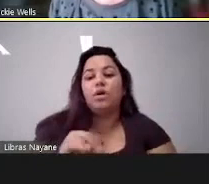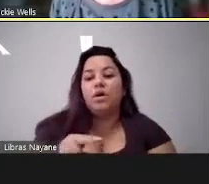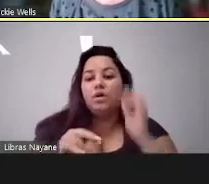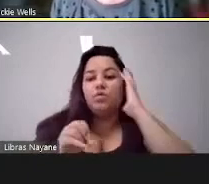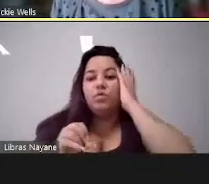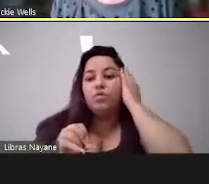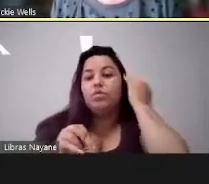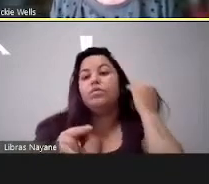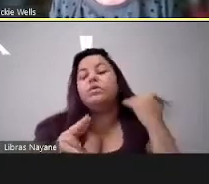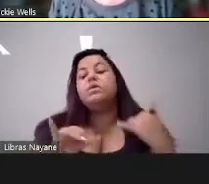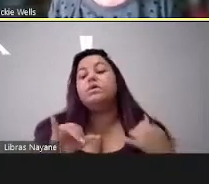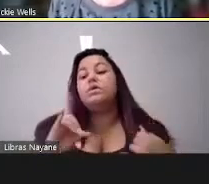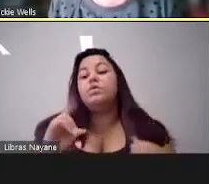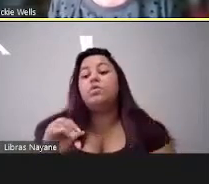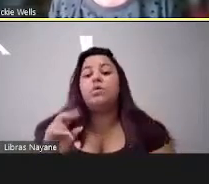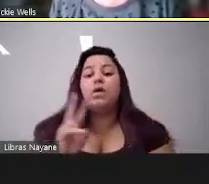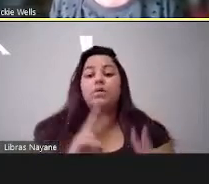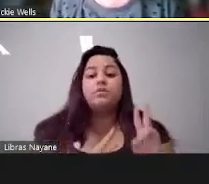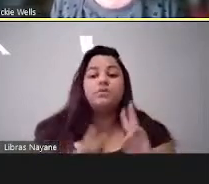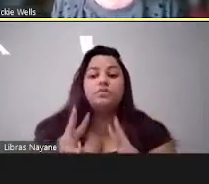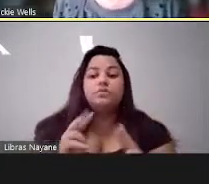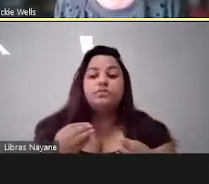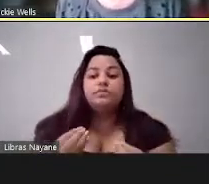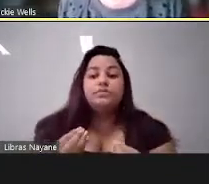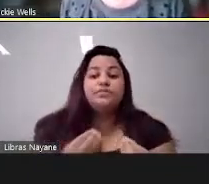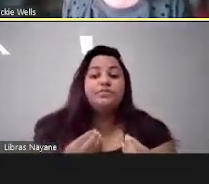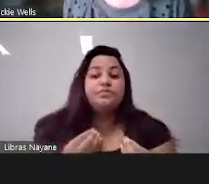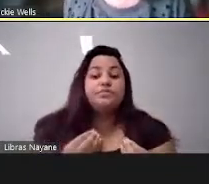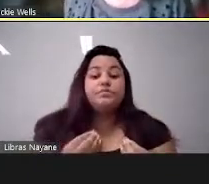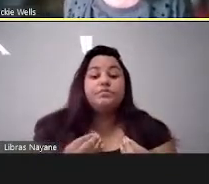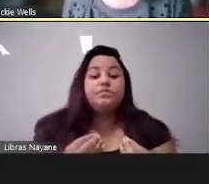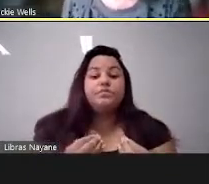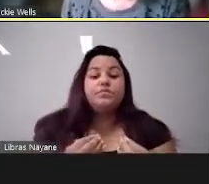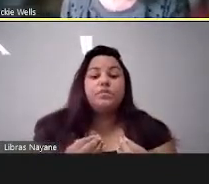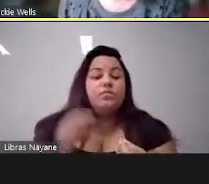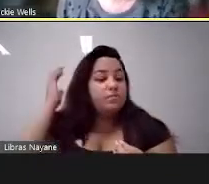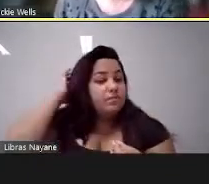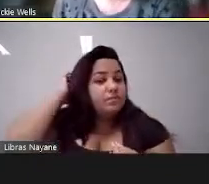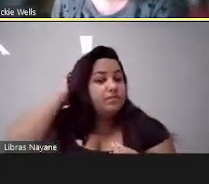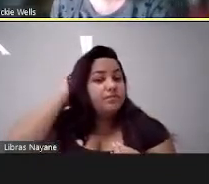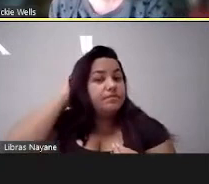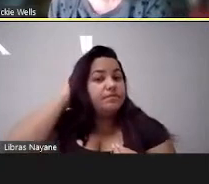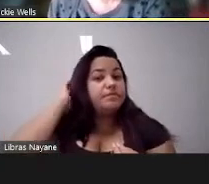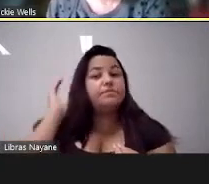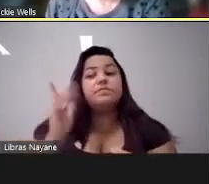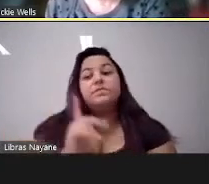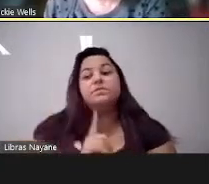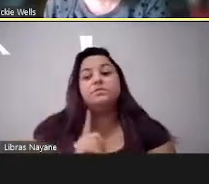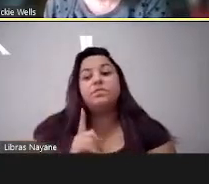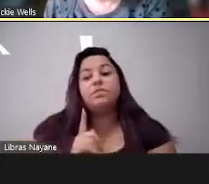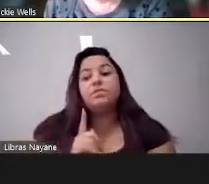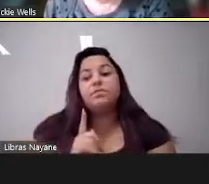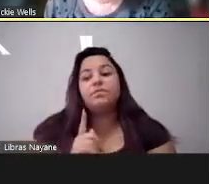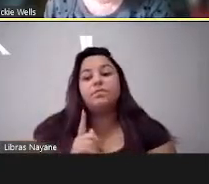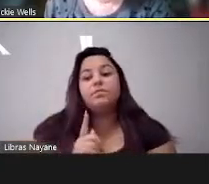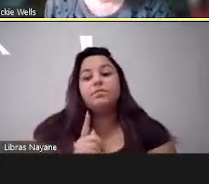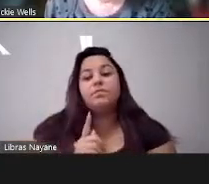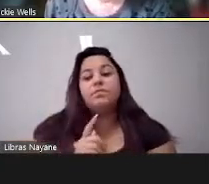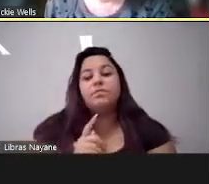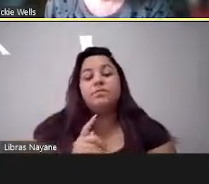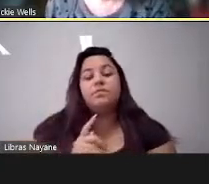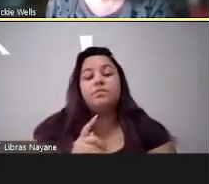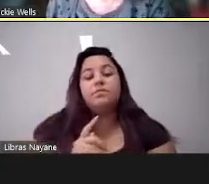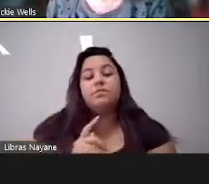But as I hope I've shown, there are a number of features of the UK system that mitigate this position,